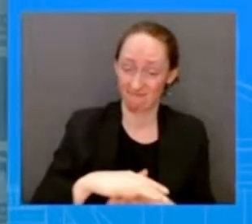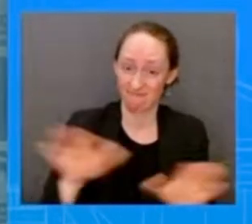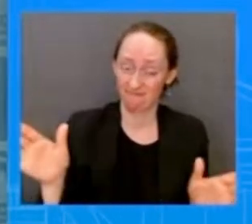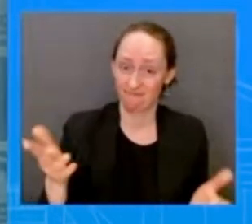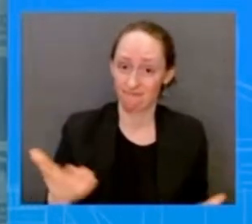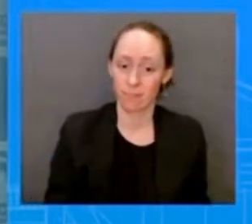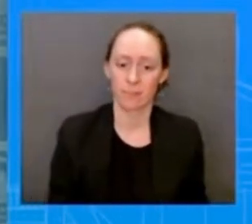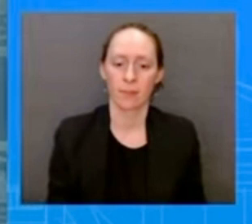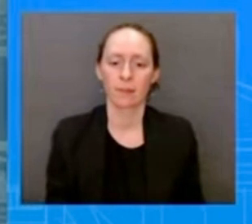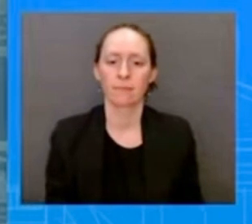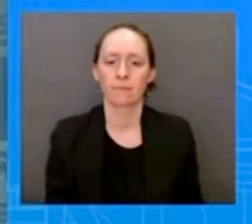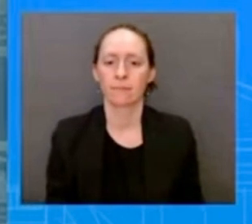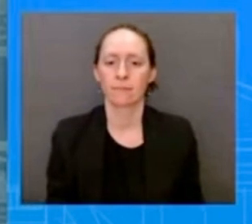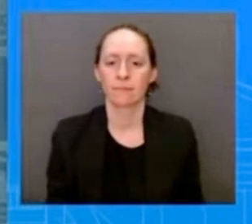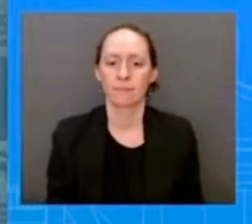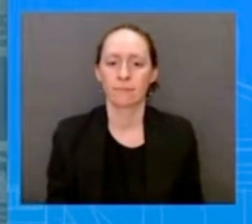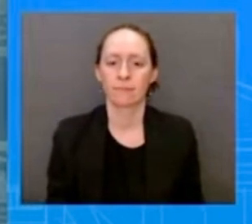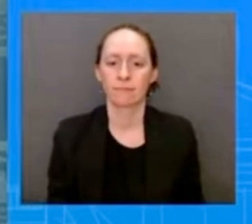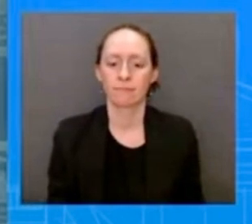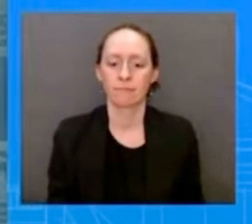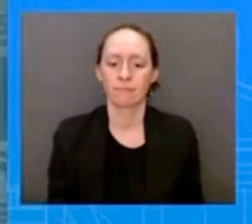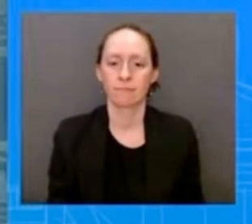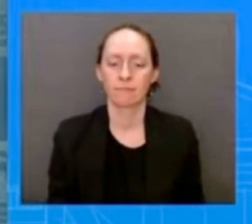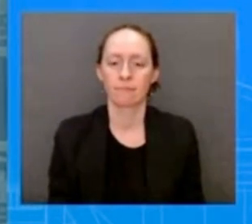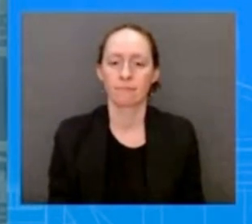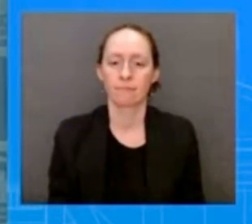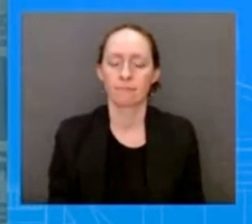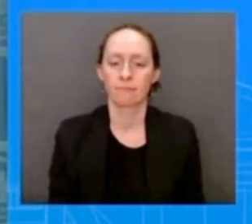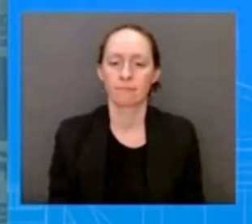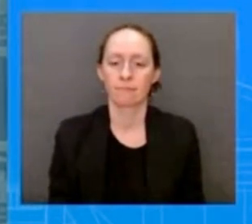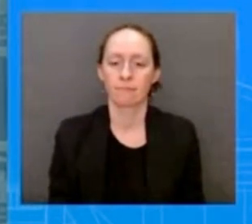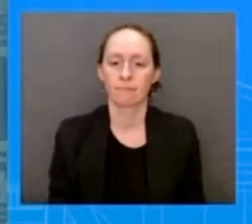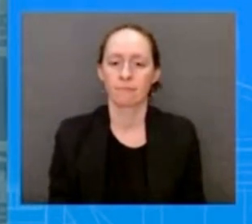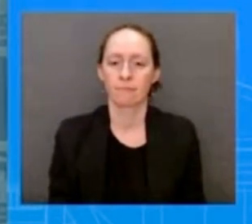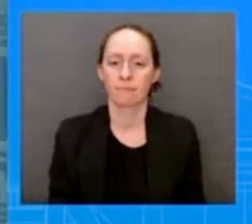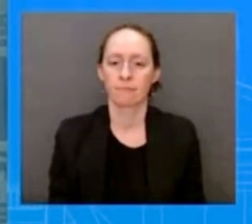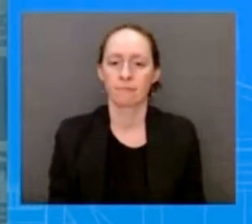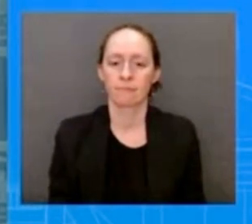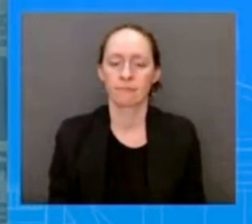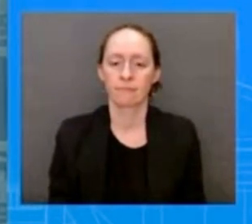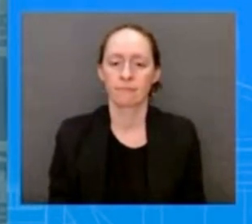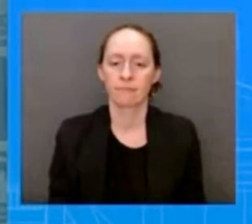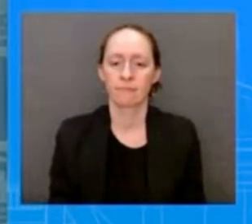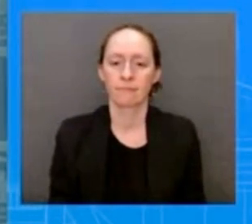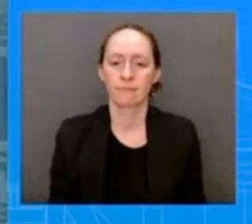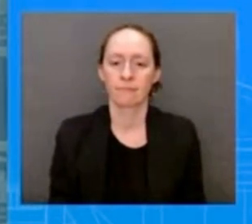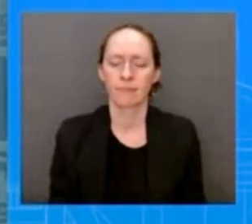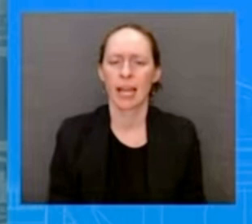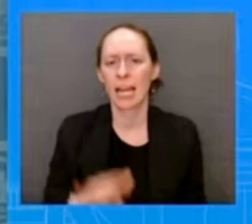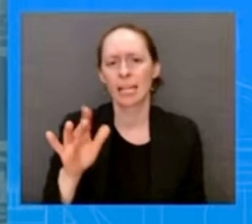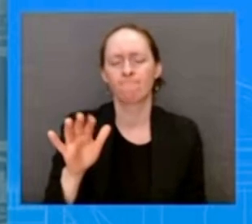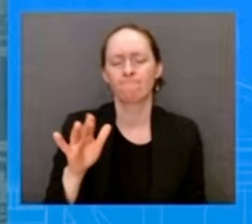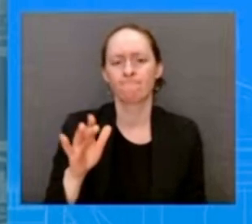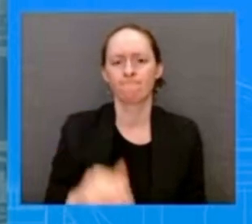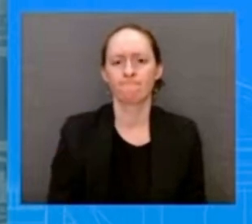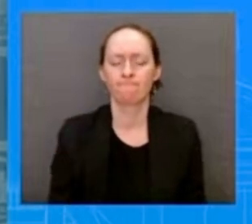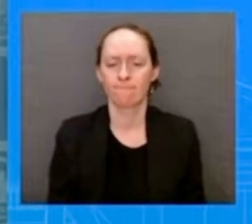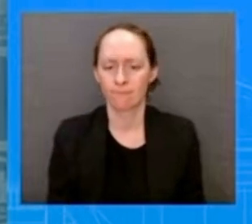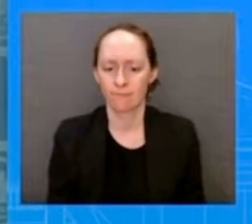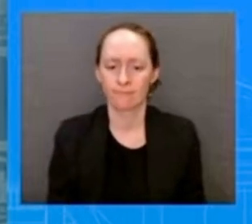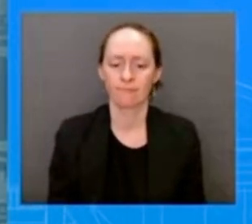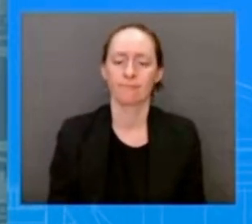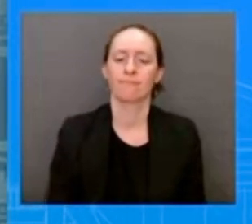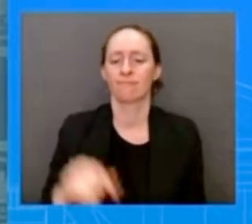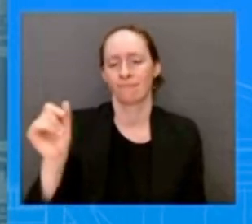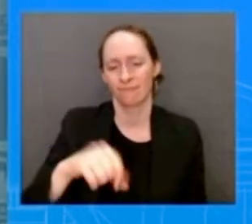day of the arguments, made sure that we sent out an email to millions of borrowers to let them know that. We will have their